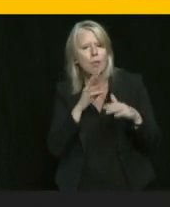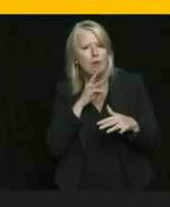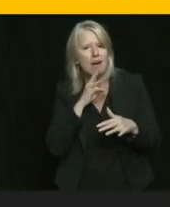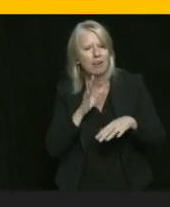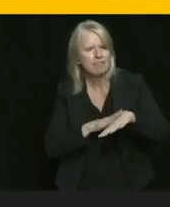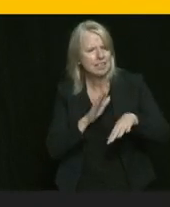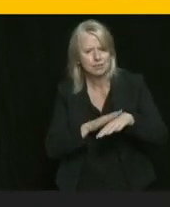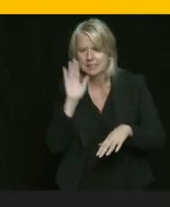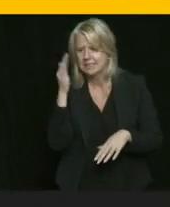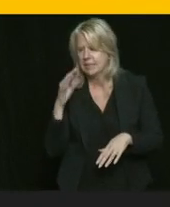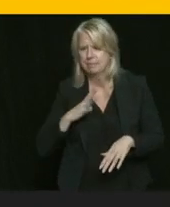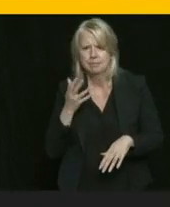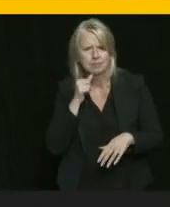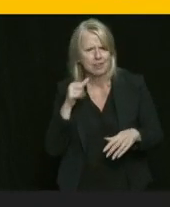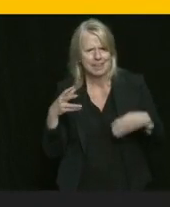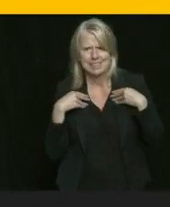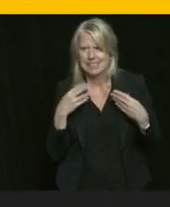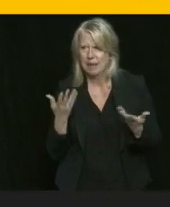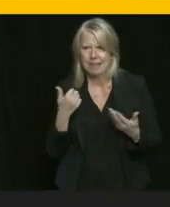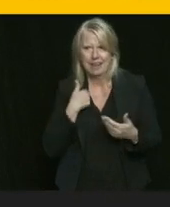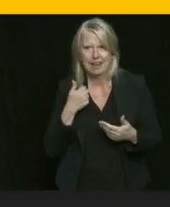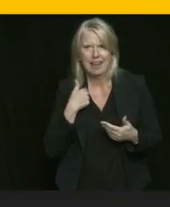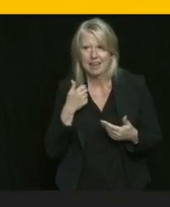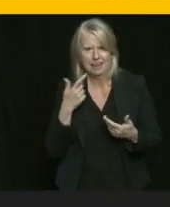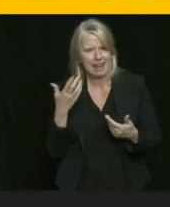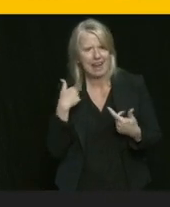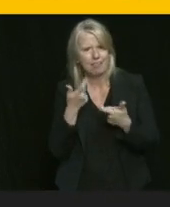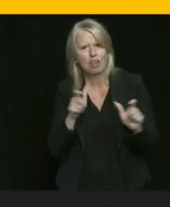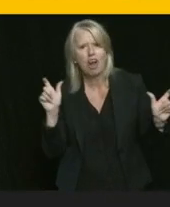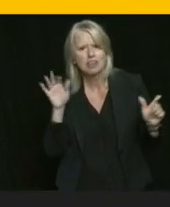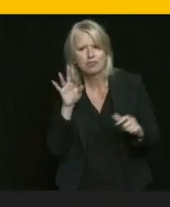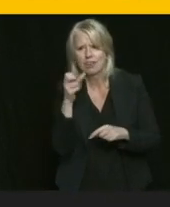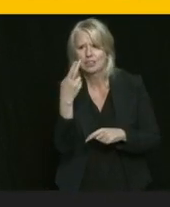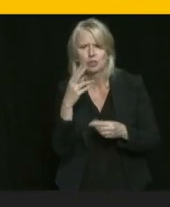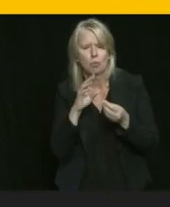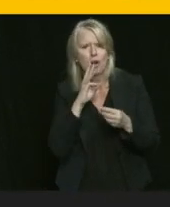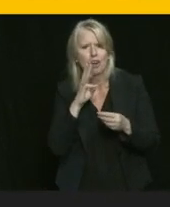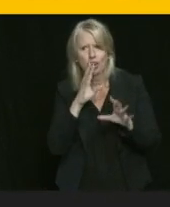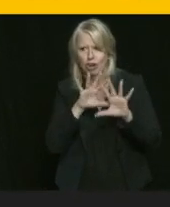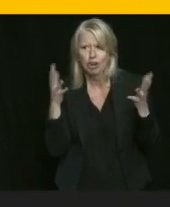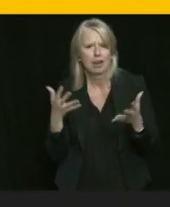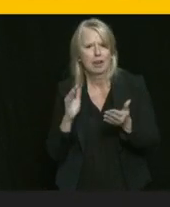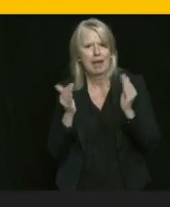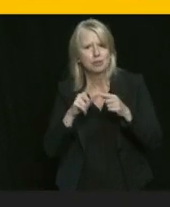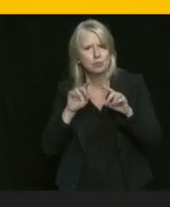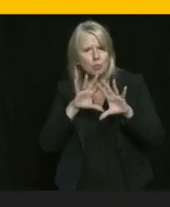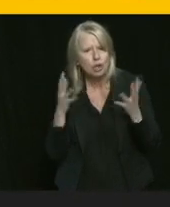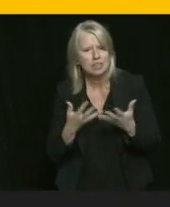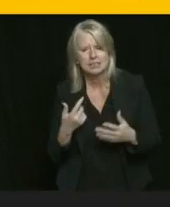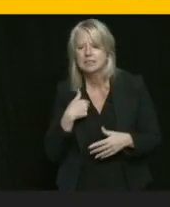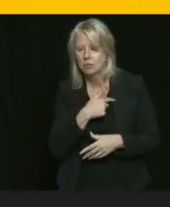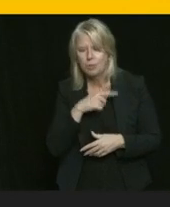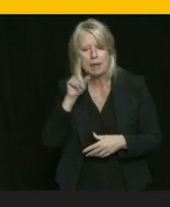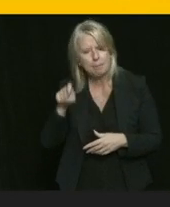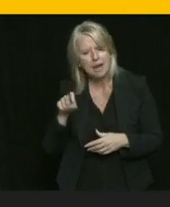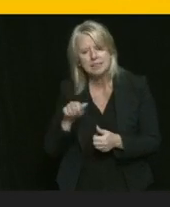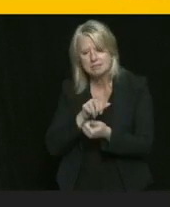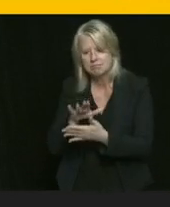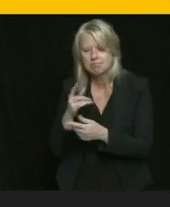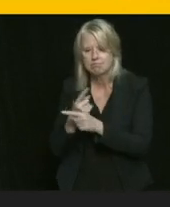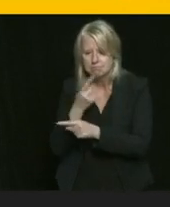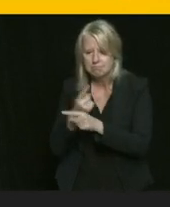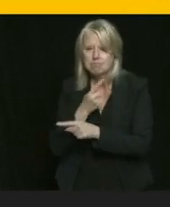in the country that has the largest freshwater reserves in the world. We needed to do right in